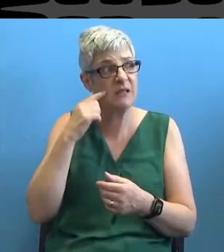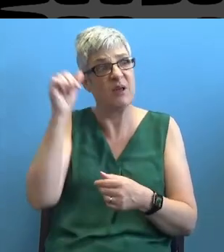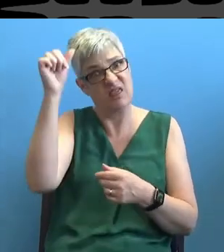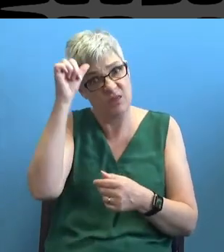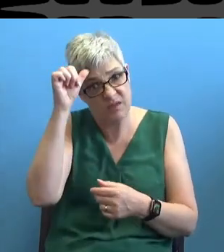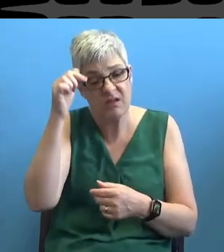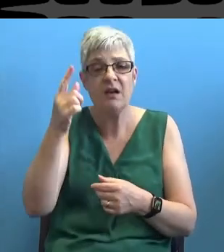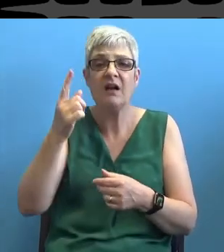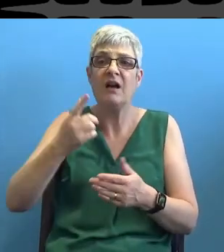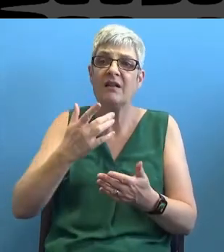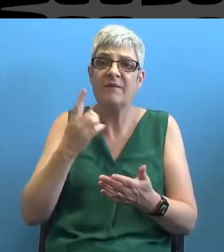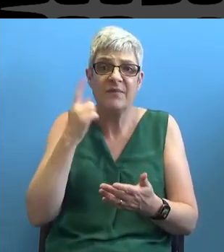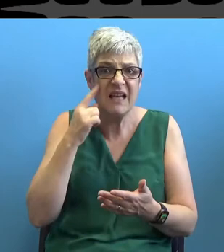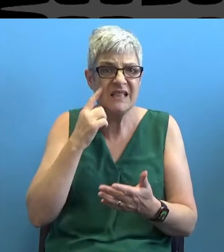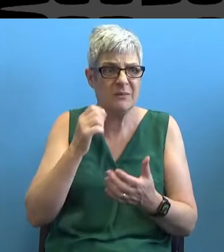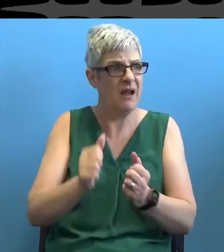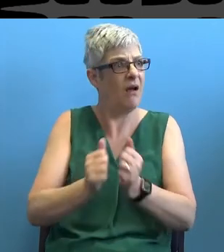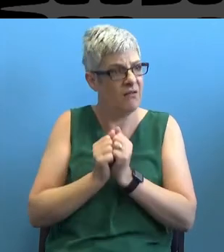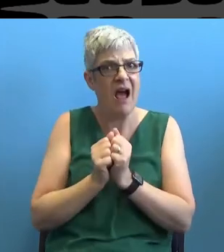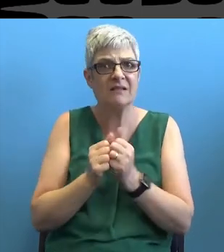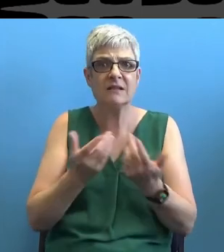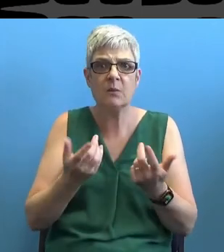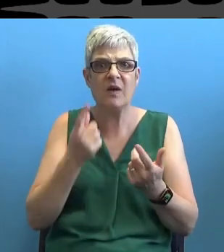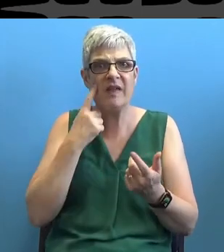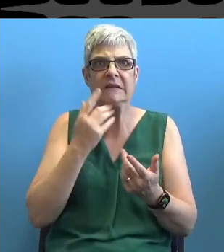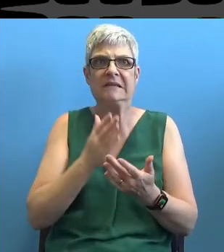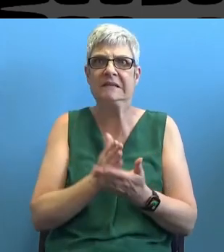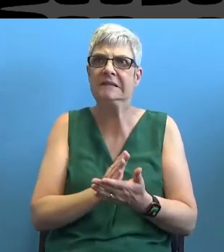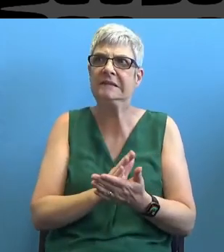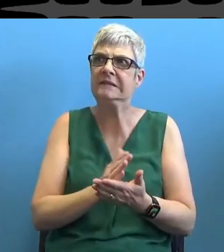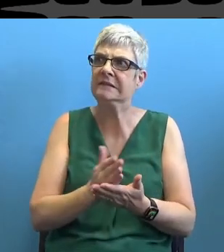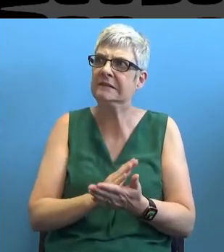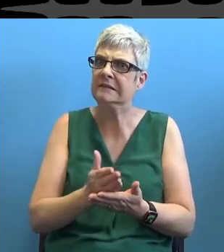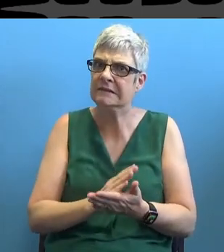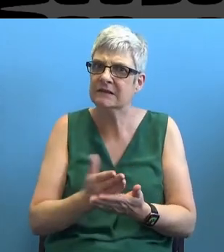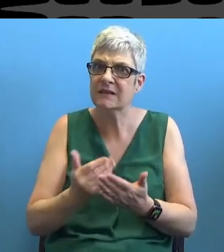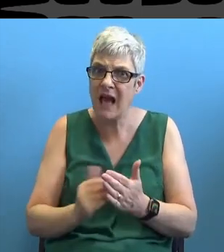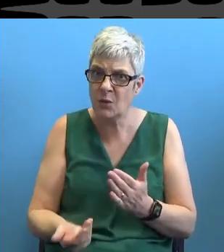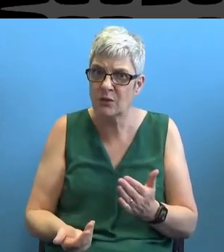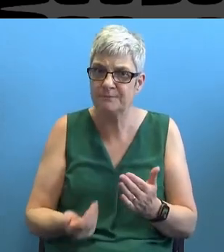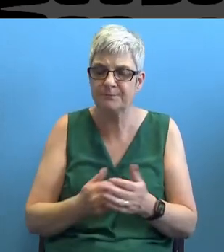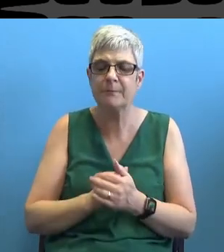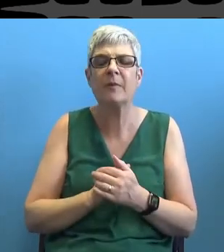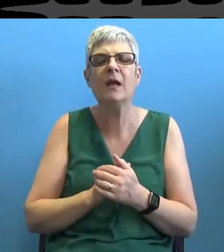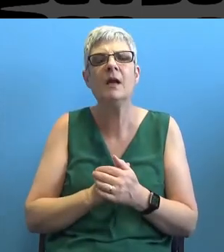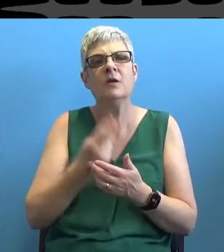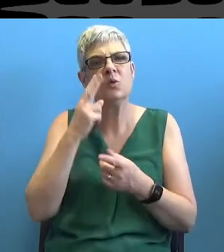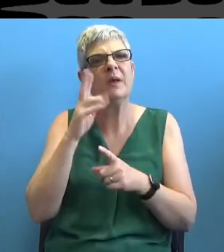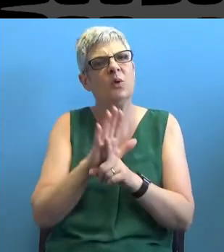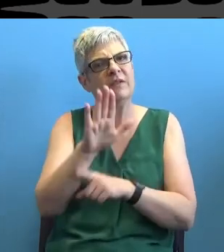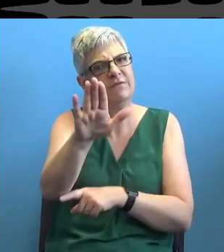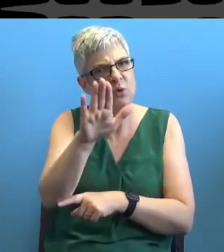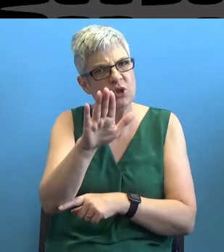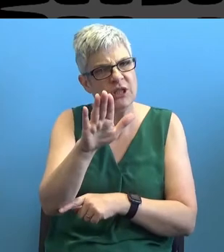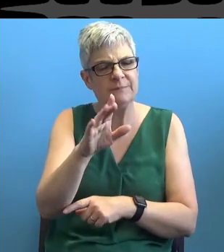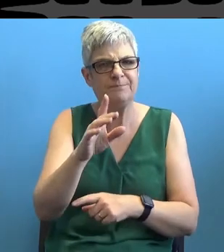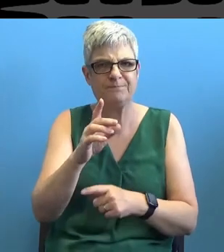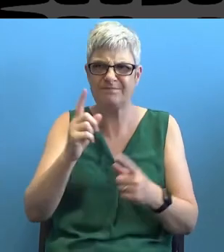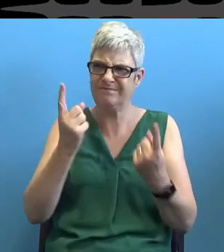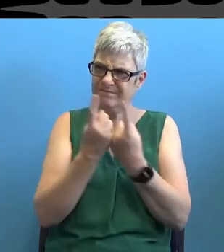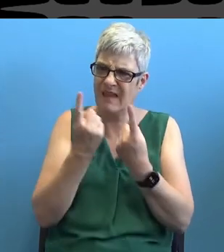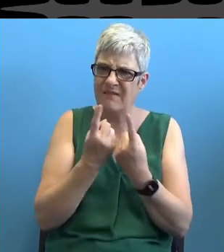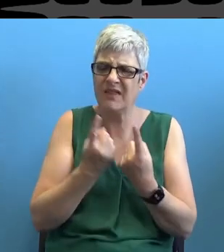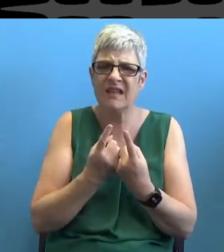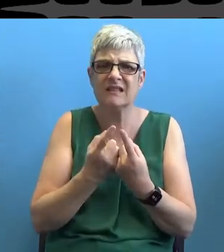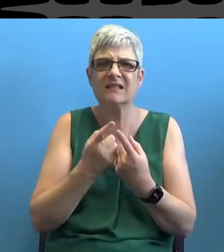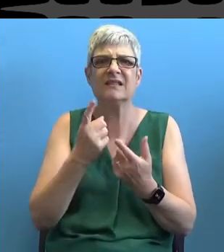less certain. And as we look ahead and all that mix about what